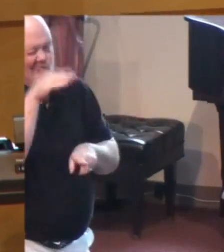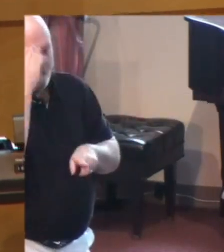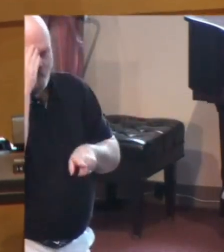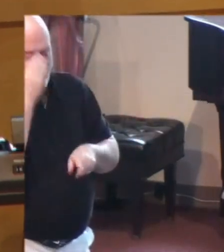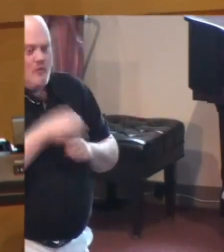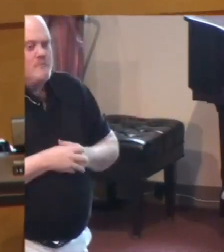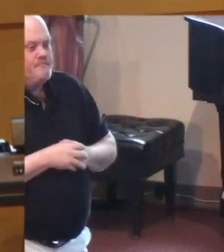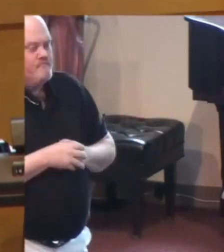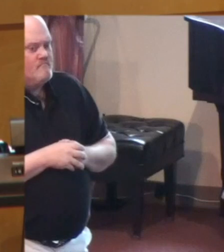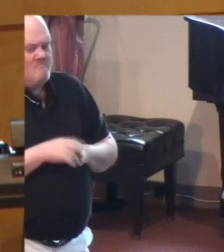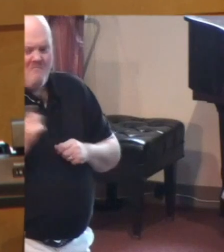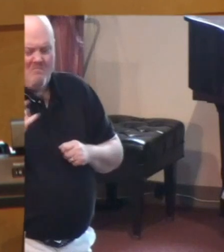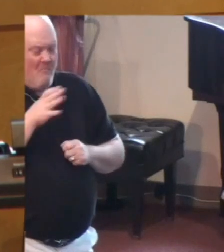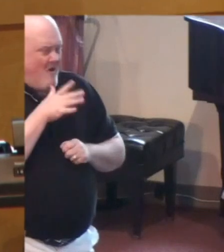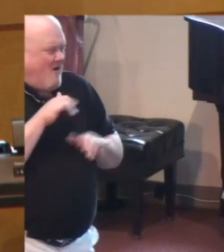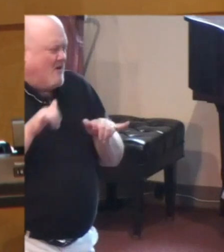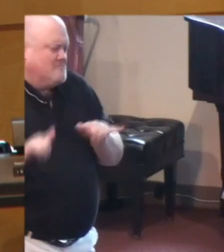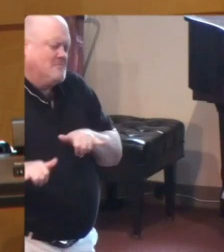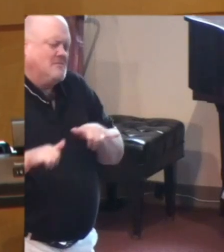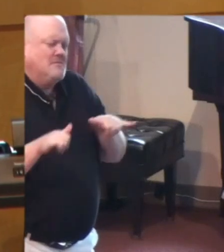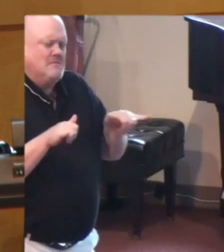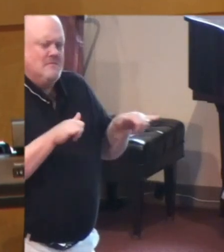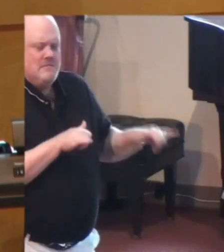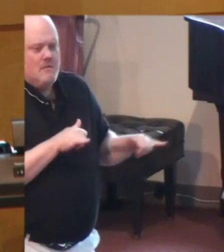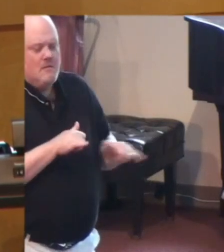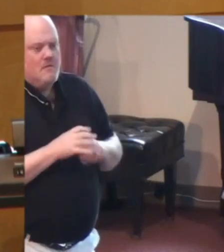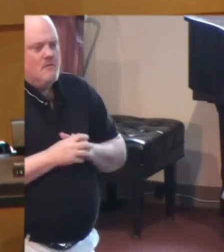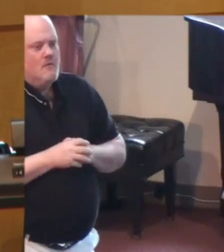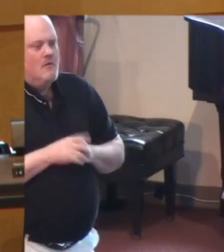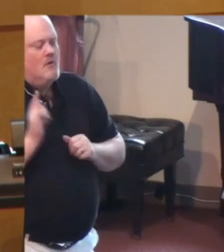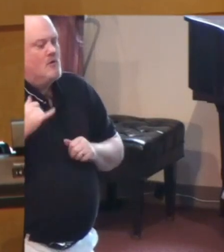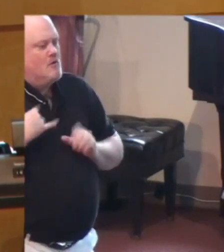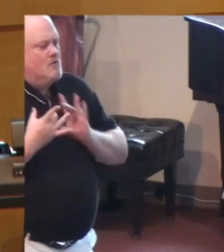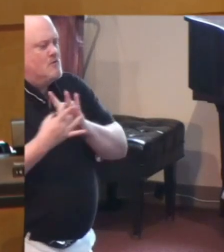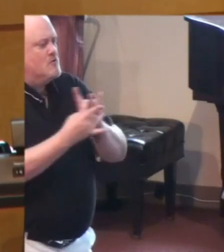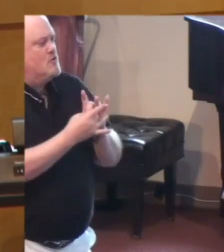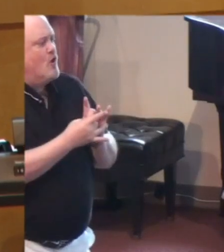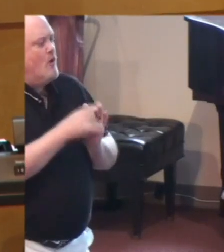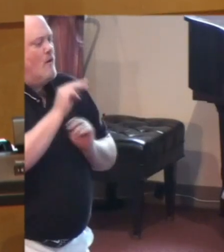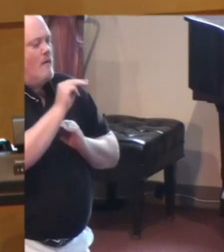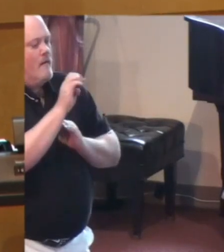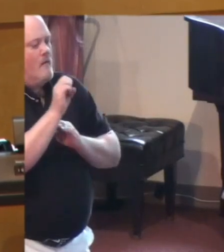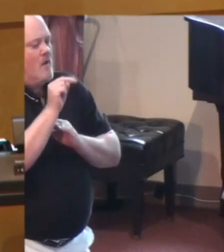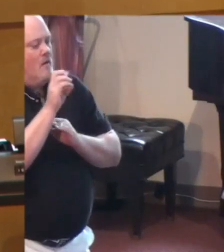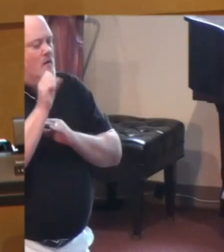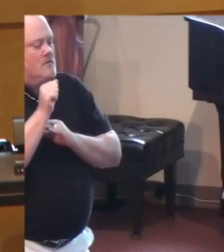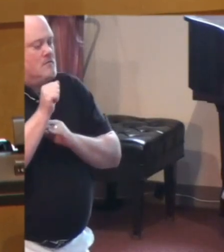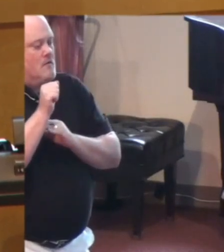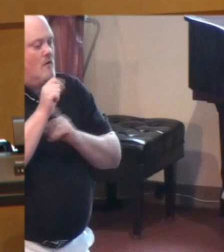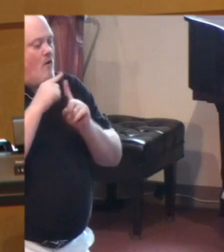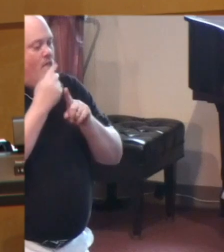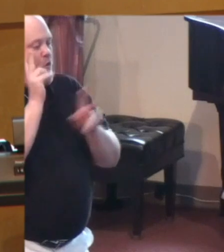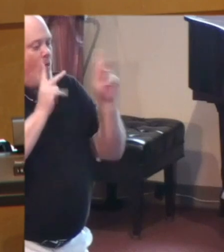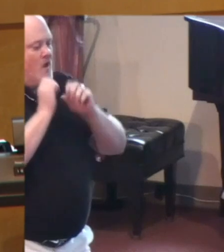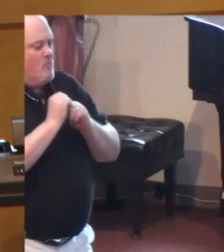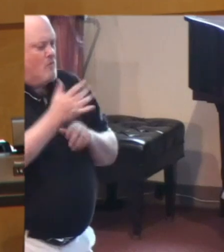And that's how she was. She also belonged to Mensa, the Society for Genius IQ people. She was very proud